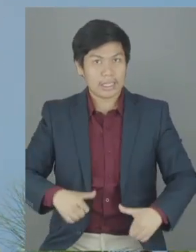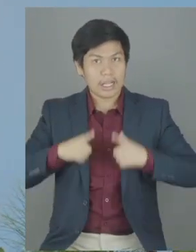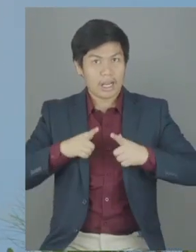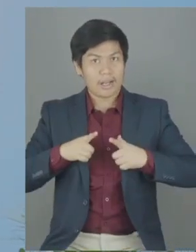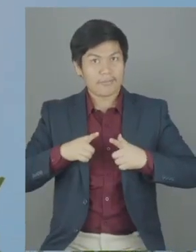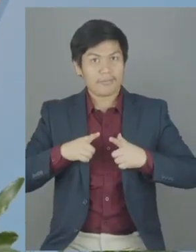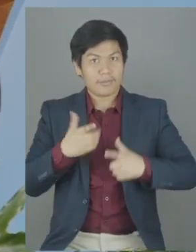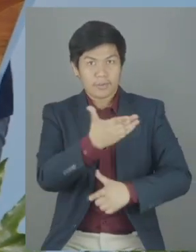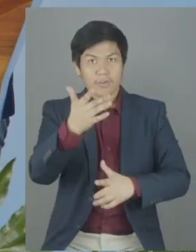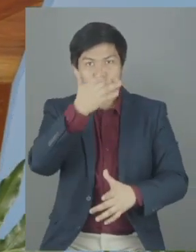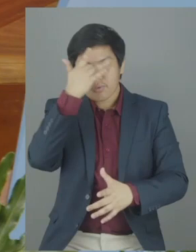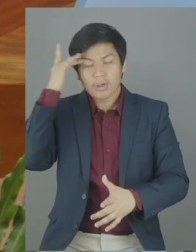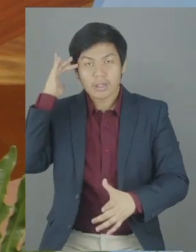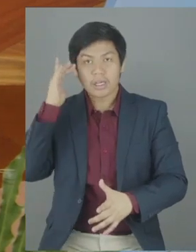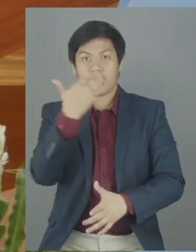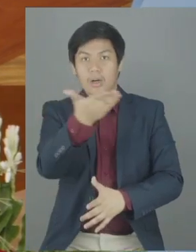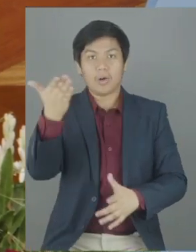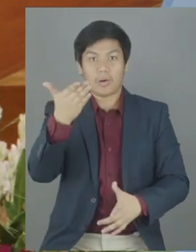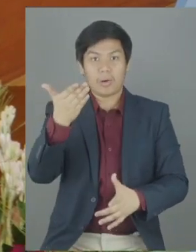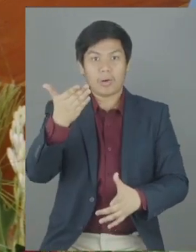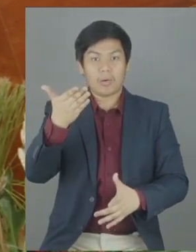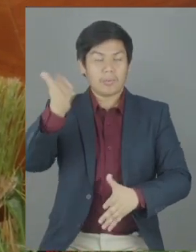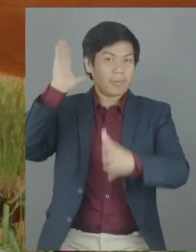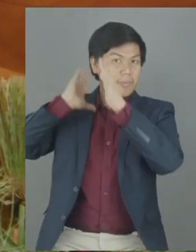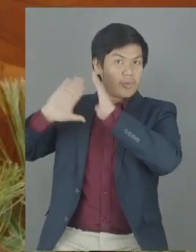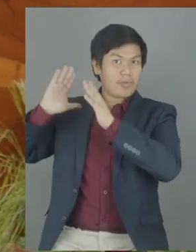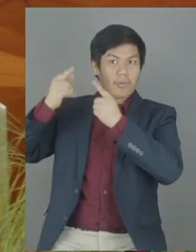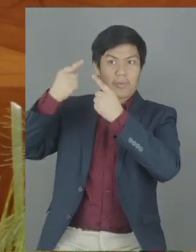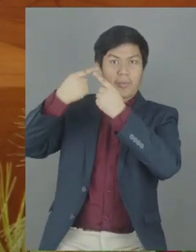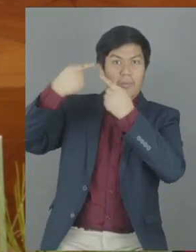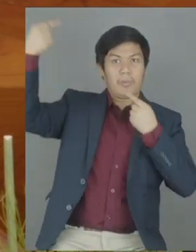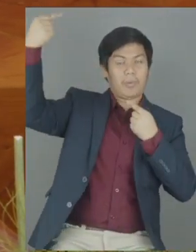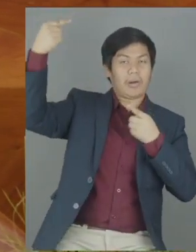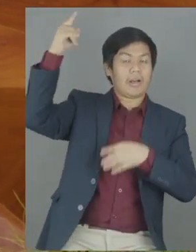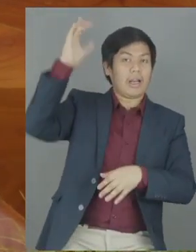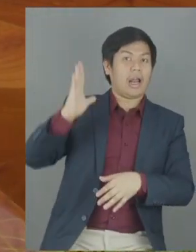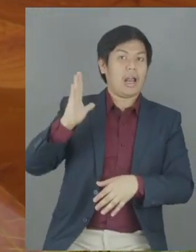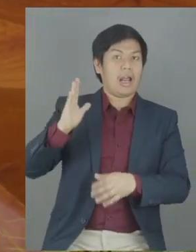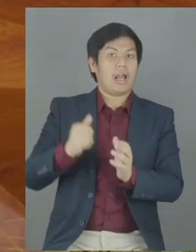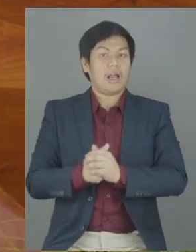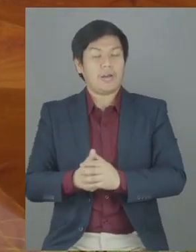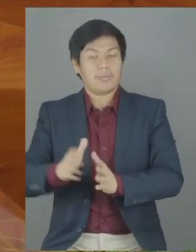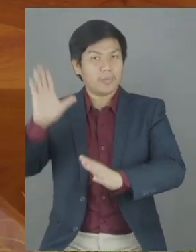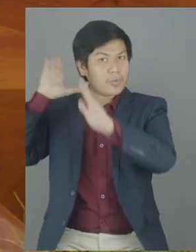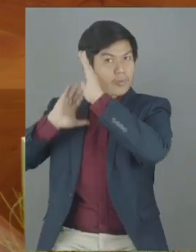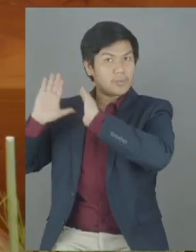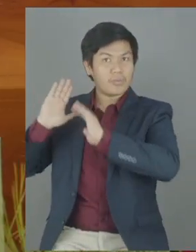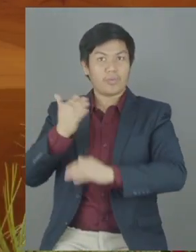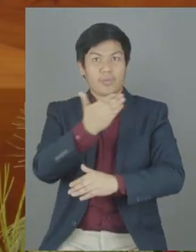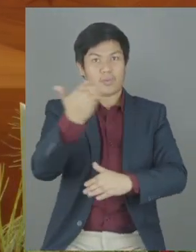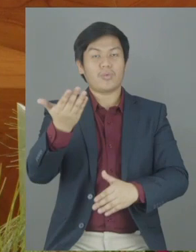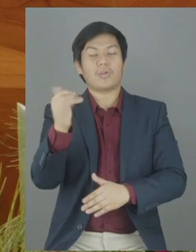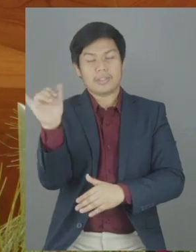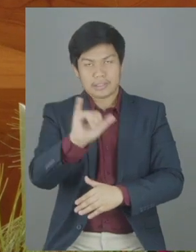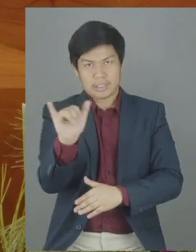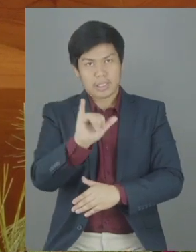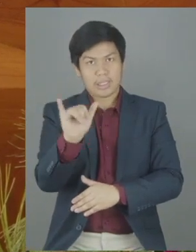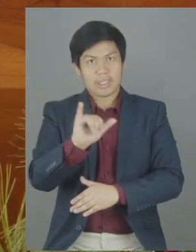You forget that you were once alienated. You forget that you were once in the position of that person.